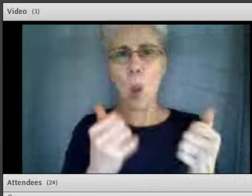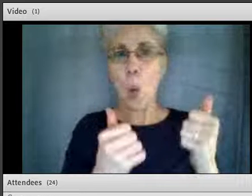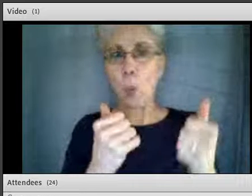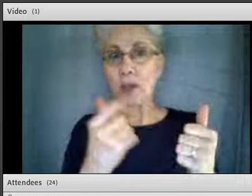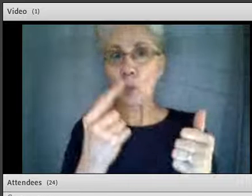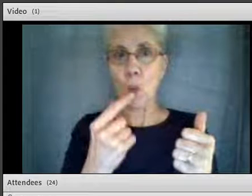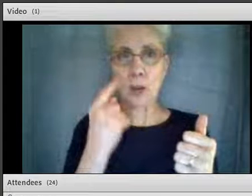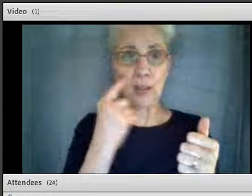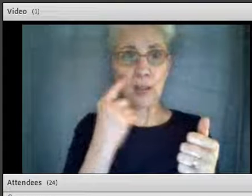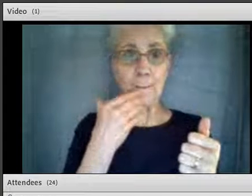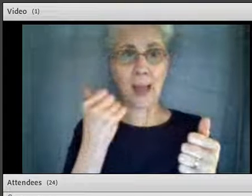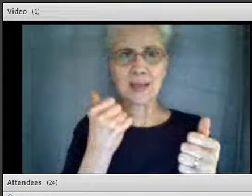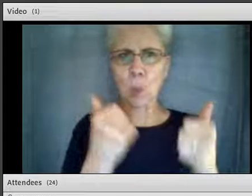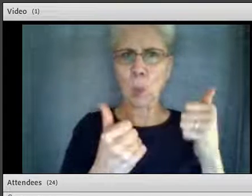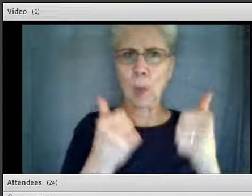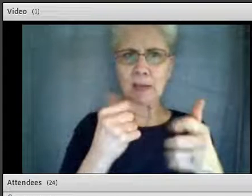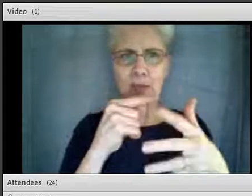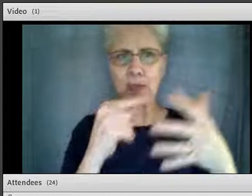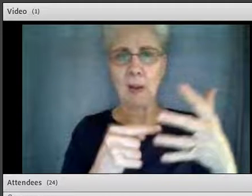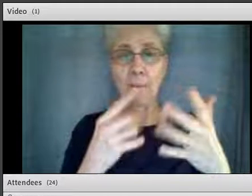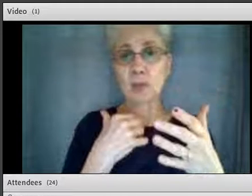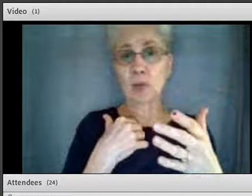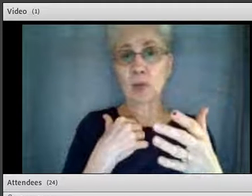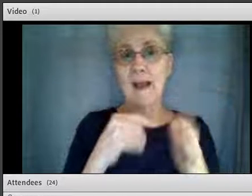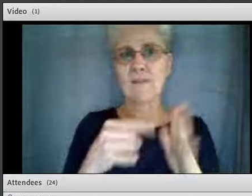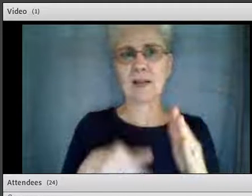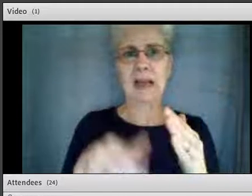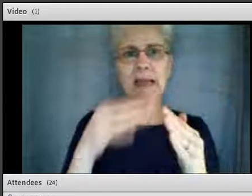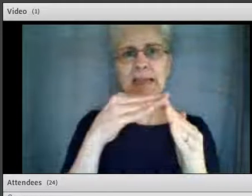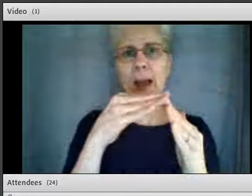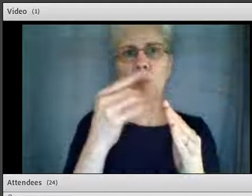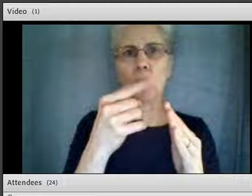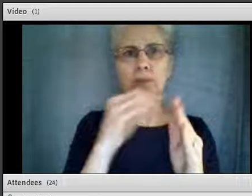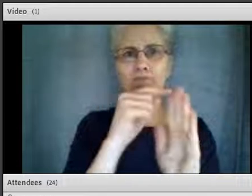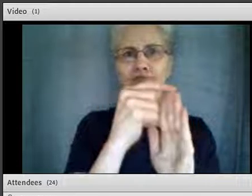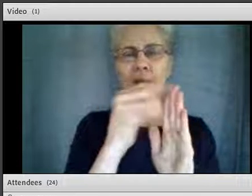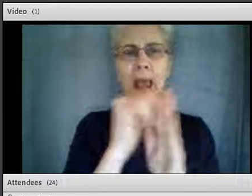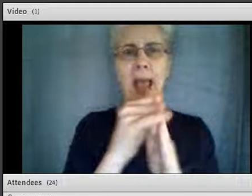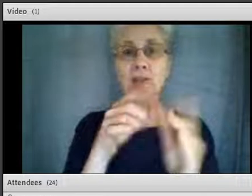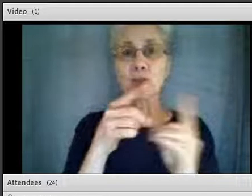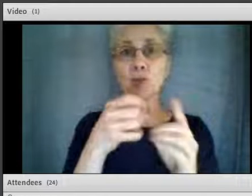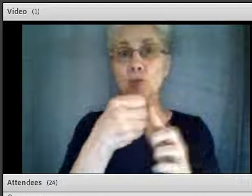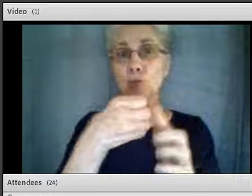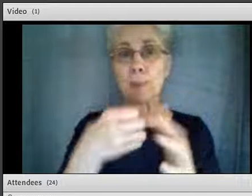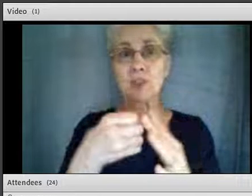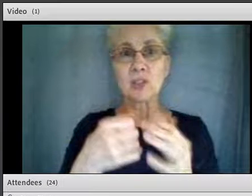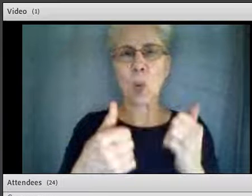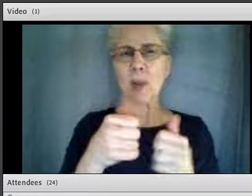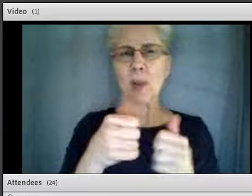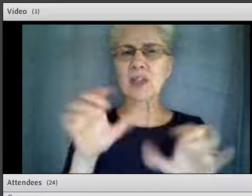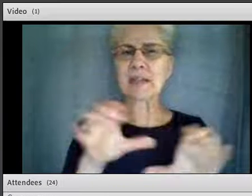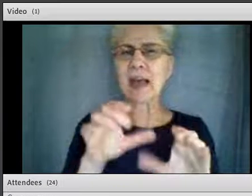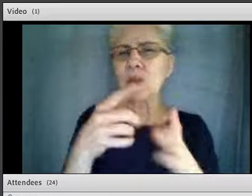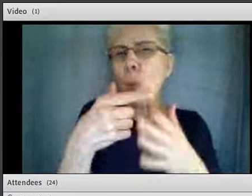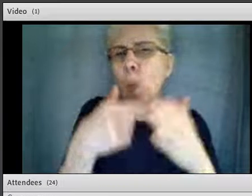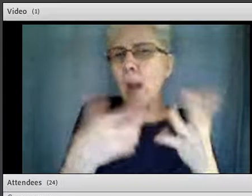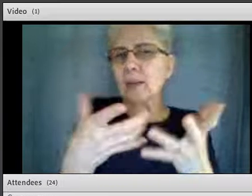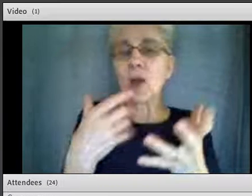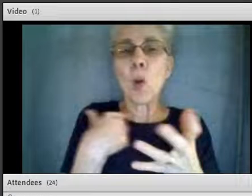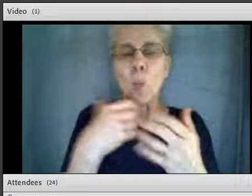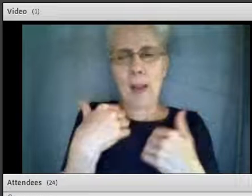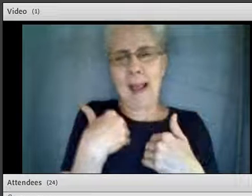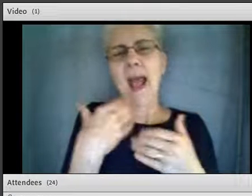have a featured one on the top, or descriptions on which ones do what. We have some really, especially with our databases, some